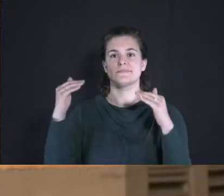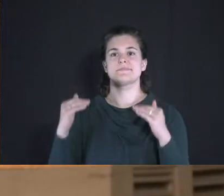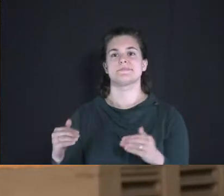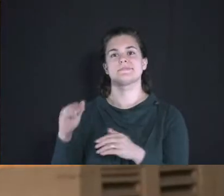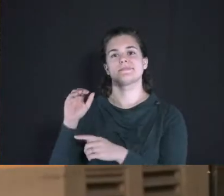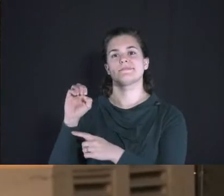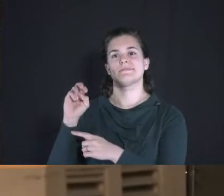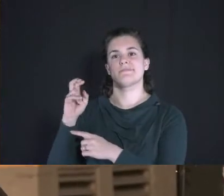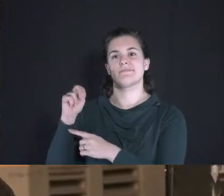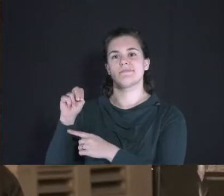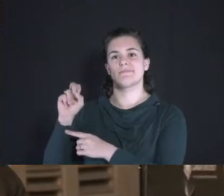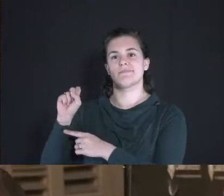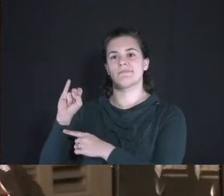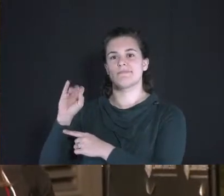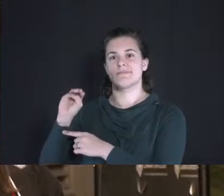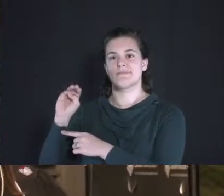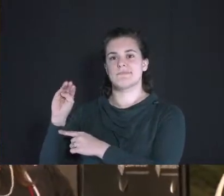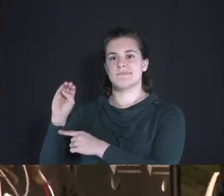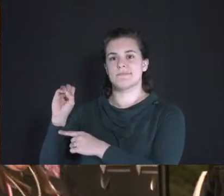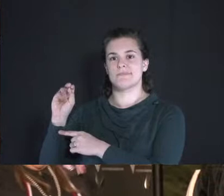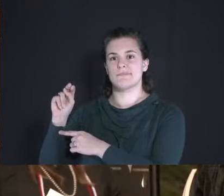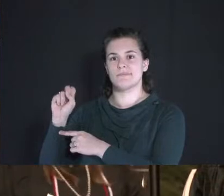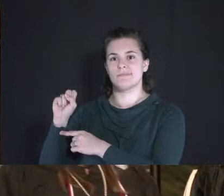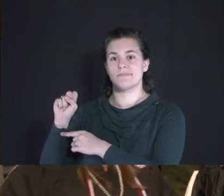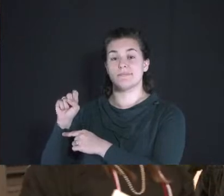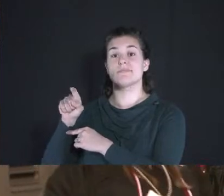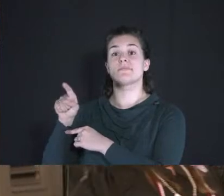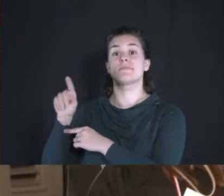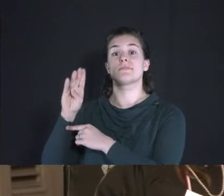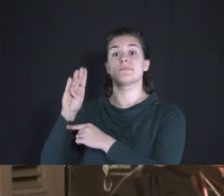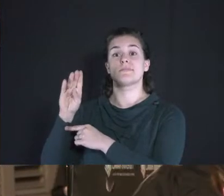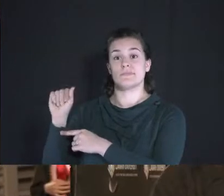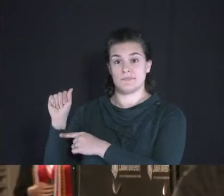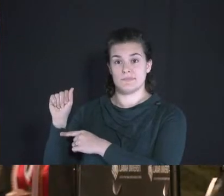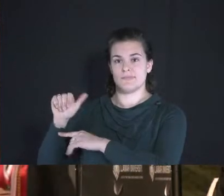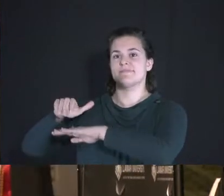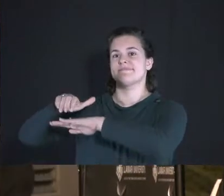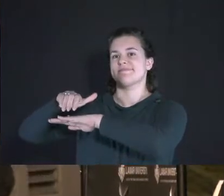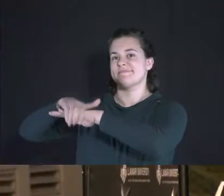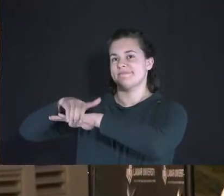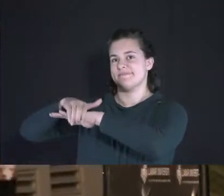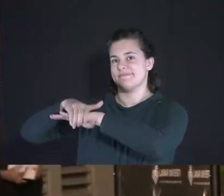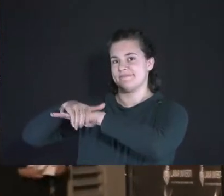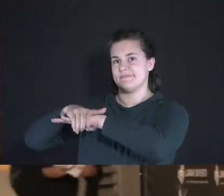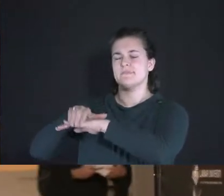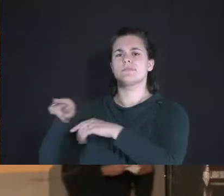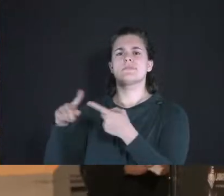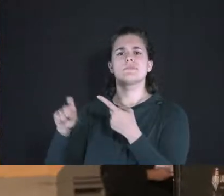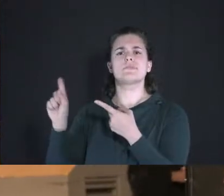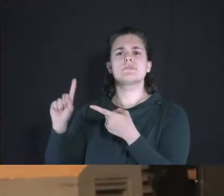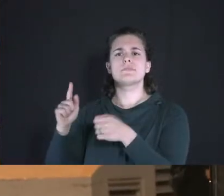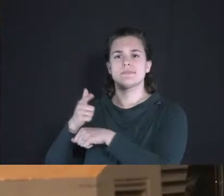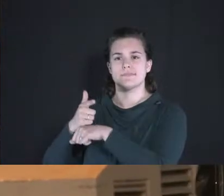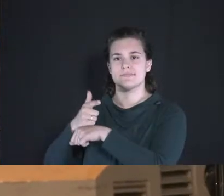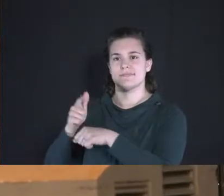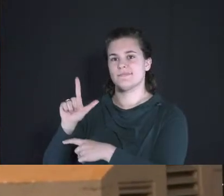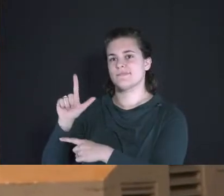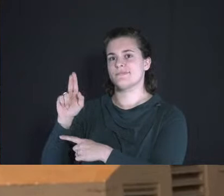Aaron Simmons, Bachelor of Arts in English from Lumberton,